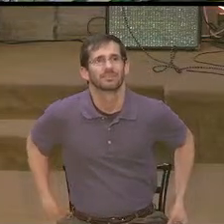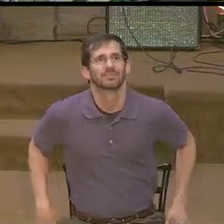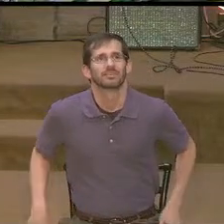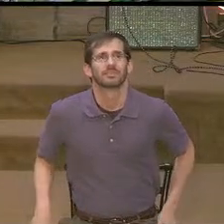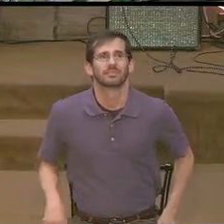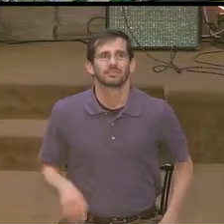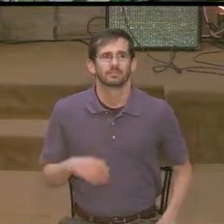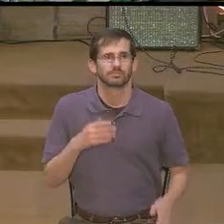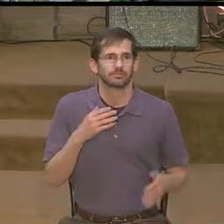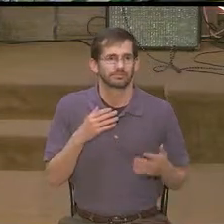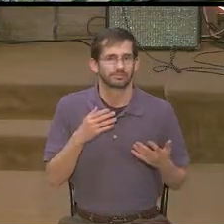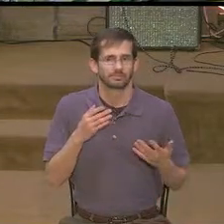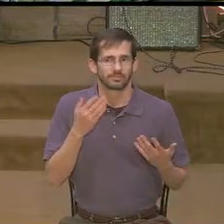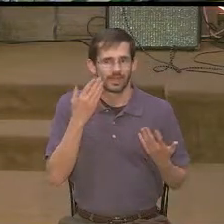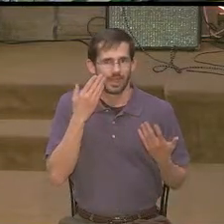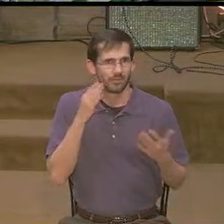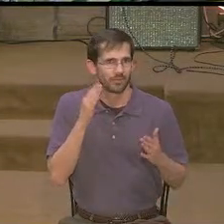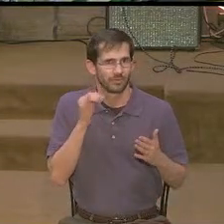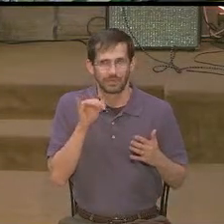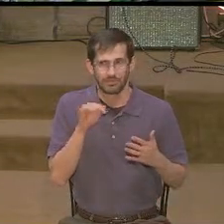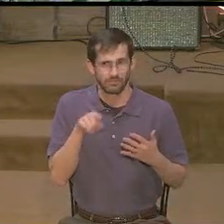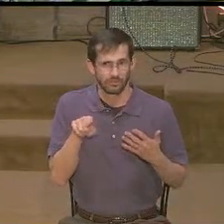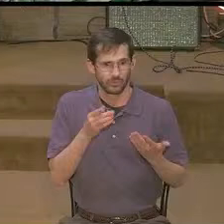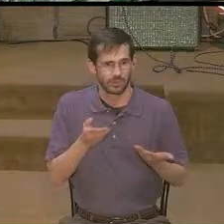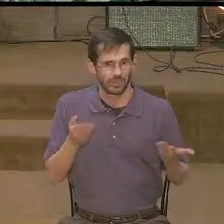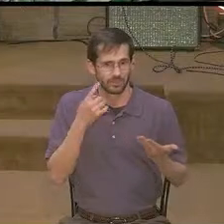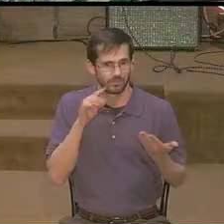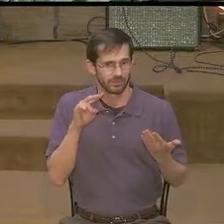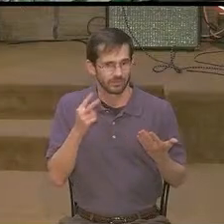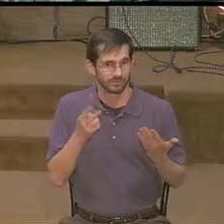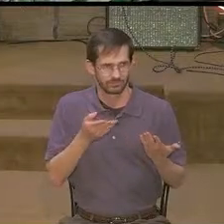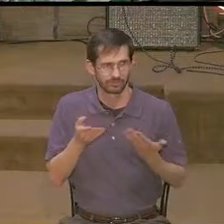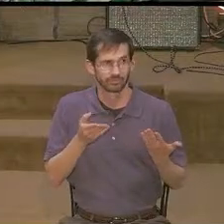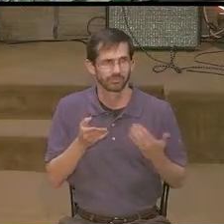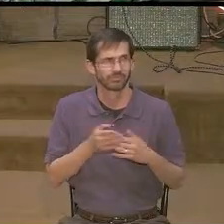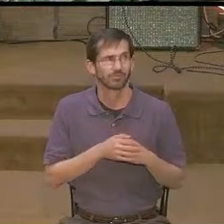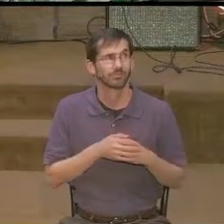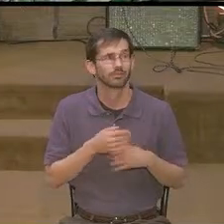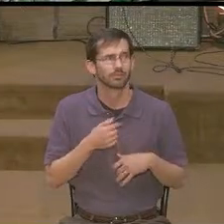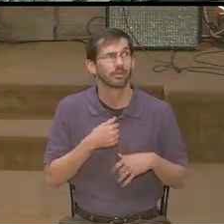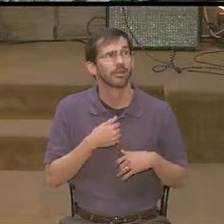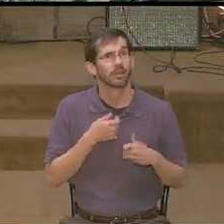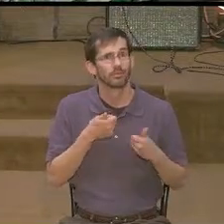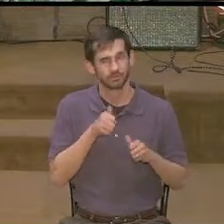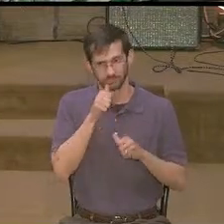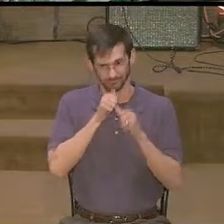I don't know if you were here for second service. But I was trying to muddle through.